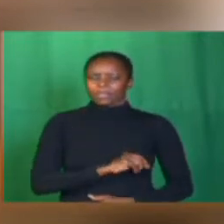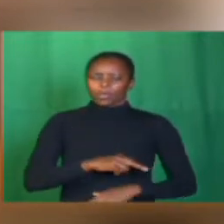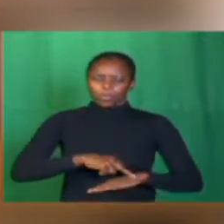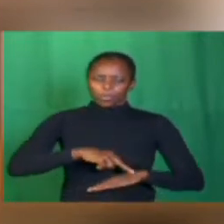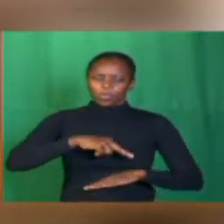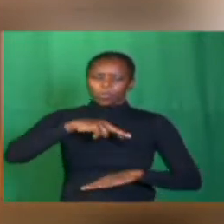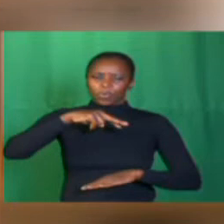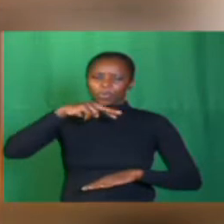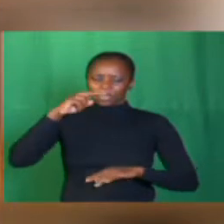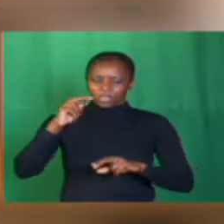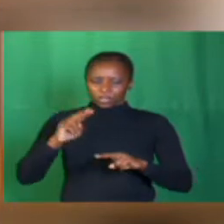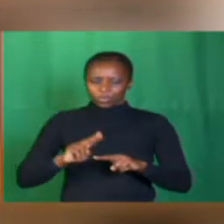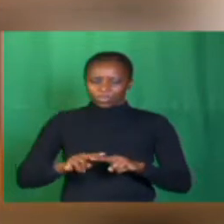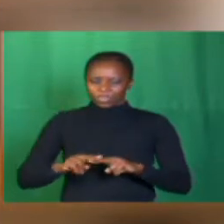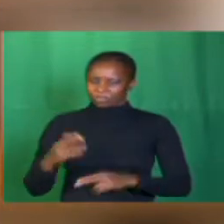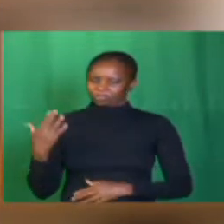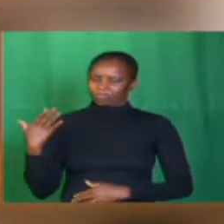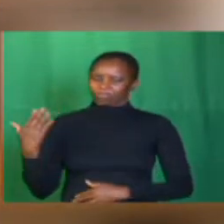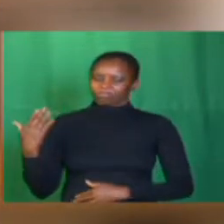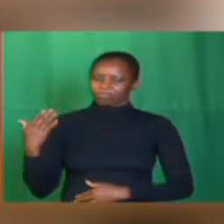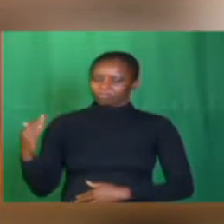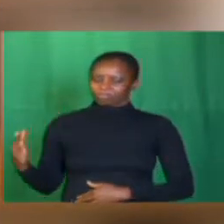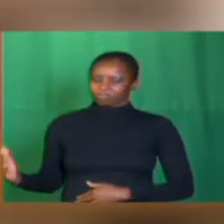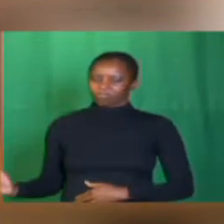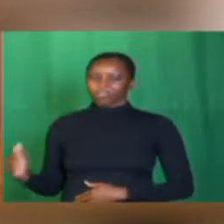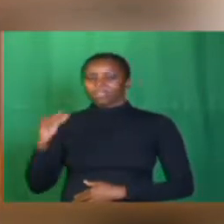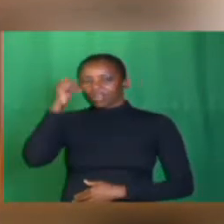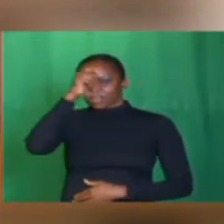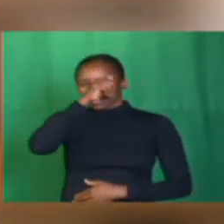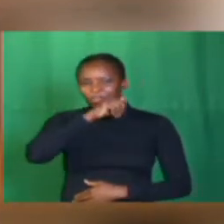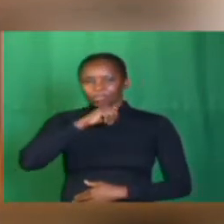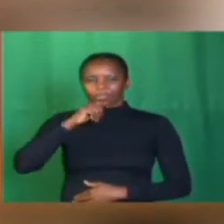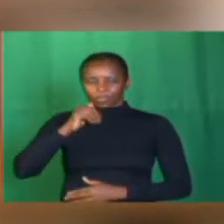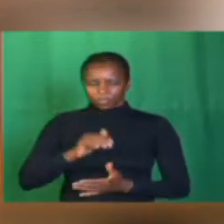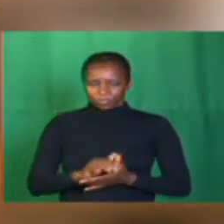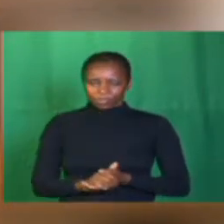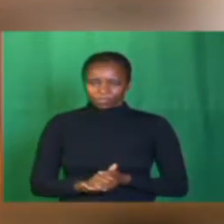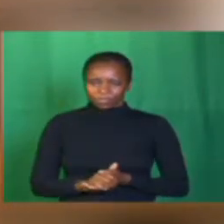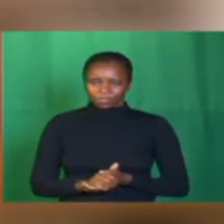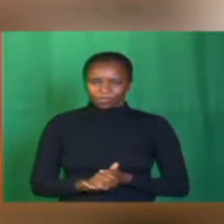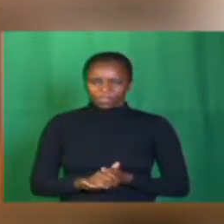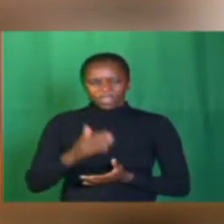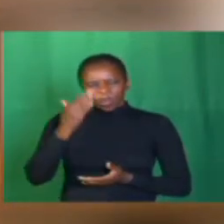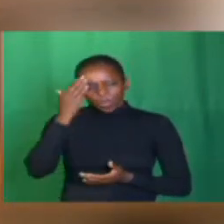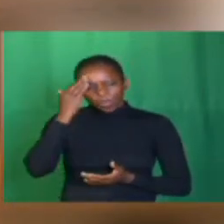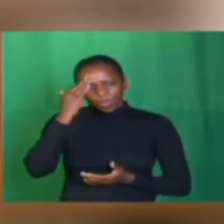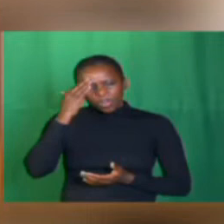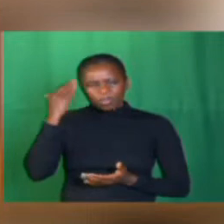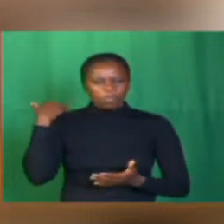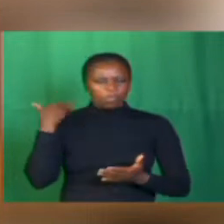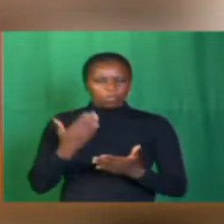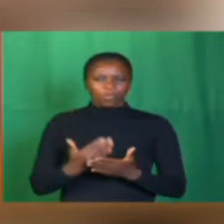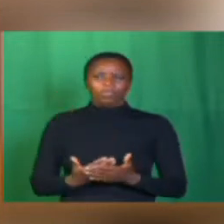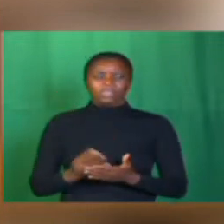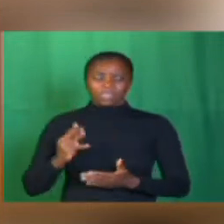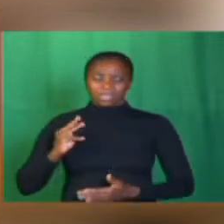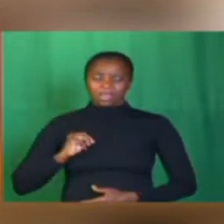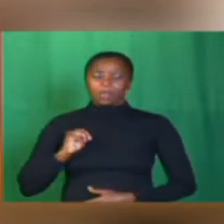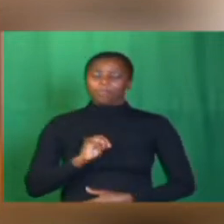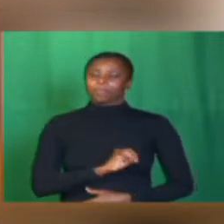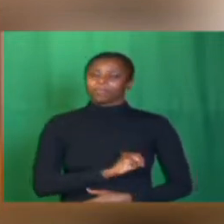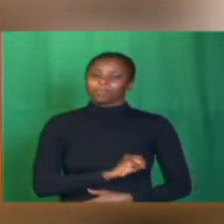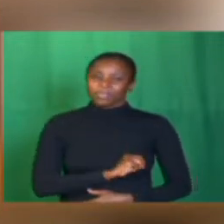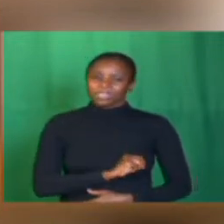the right hand of God. We already know from our previous knowledge that the Messiah